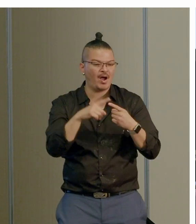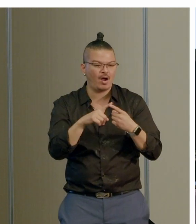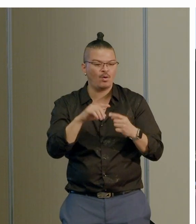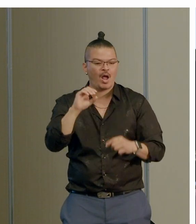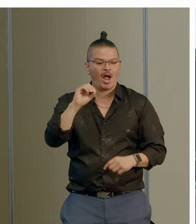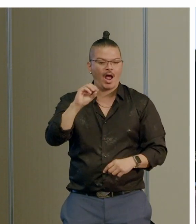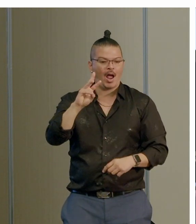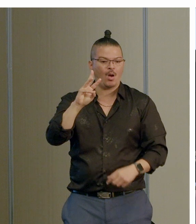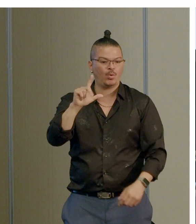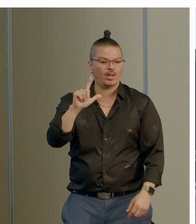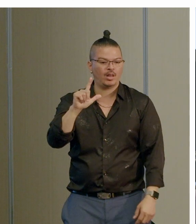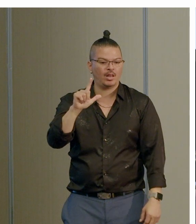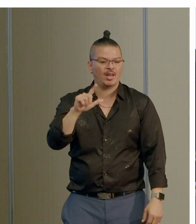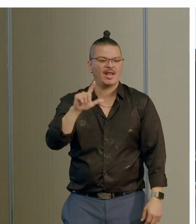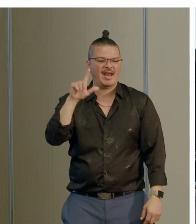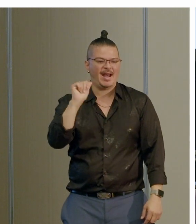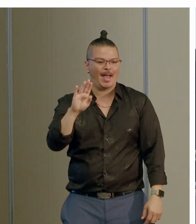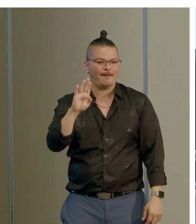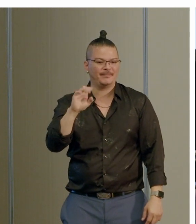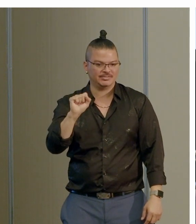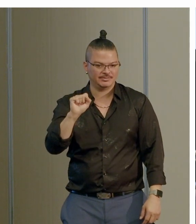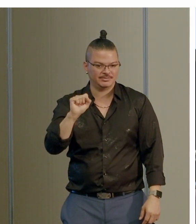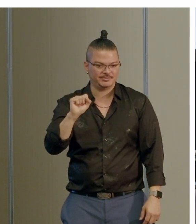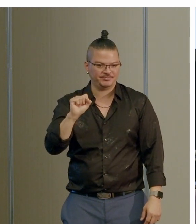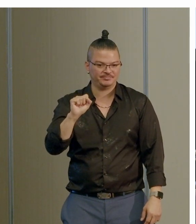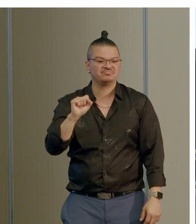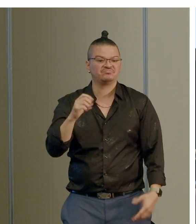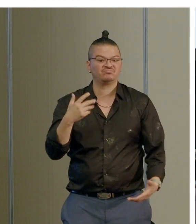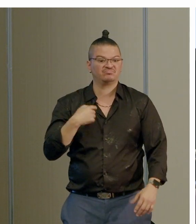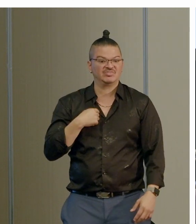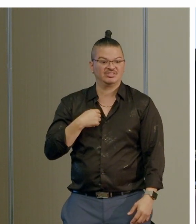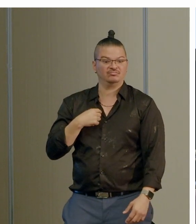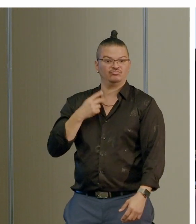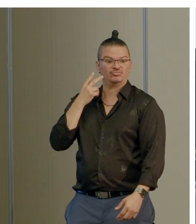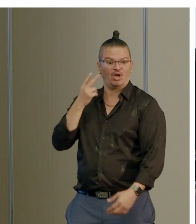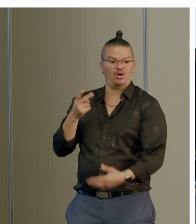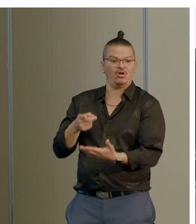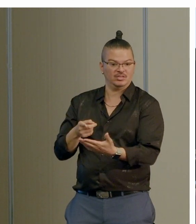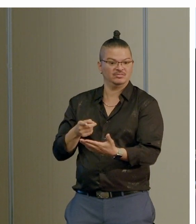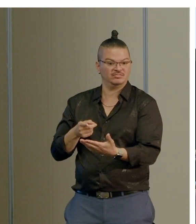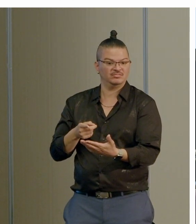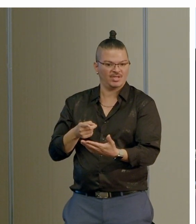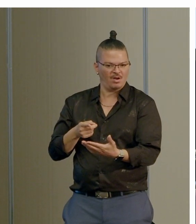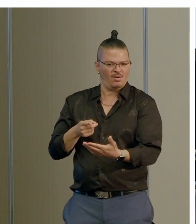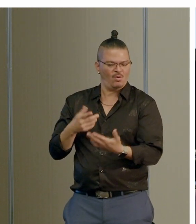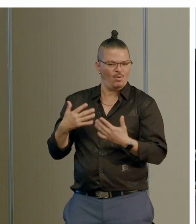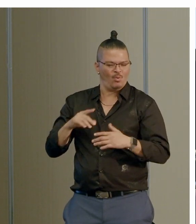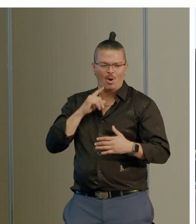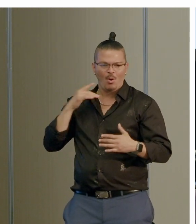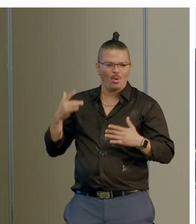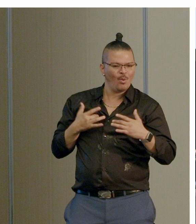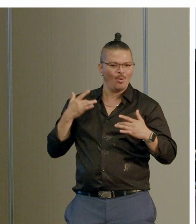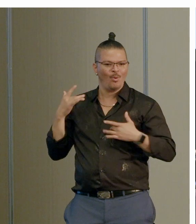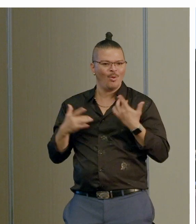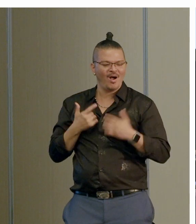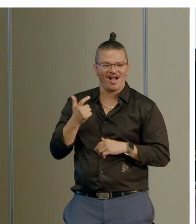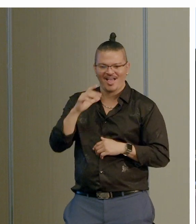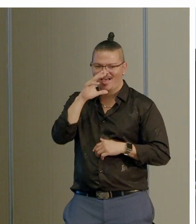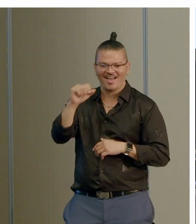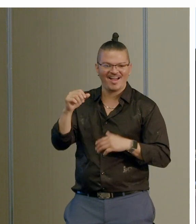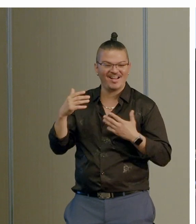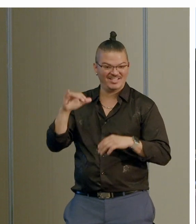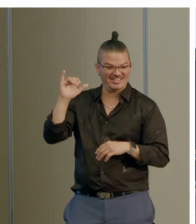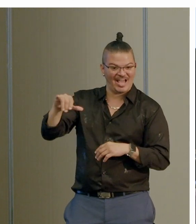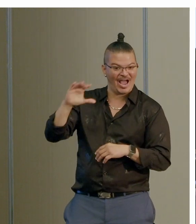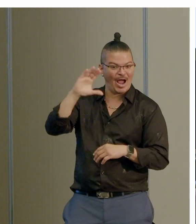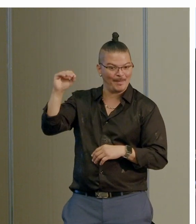hybrid meetings. When I saw one on the show, Bob Hart's Abishola, it really tickled me because it turned out that company was headquartered